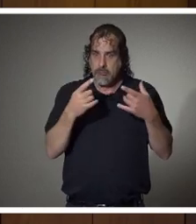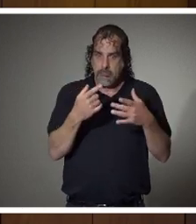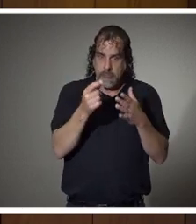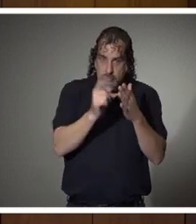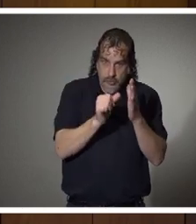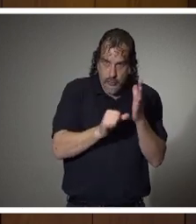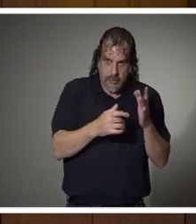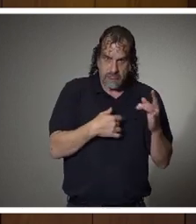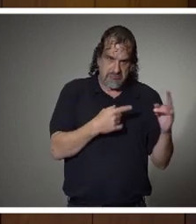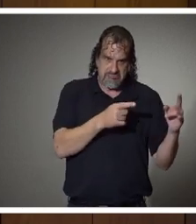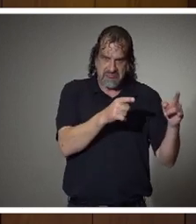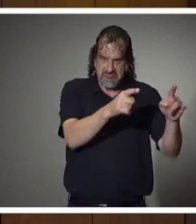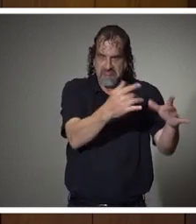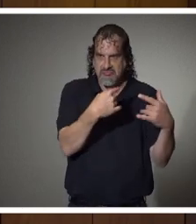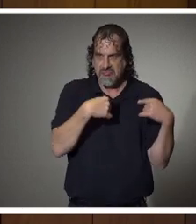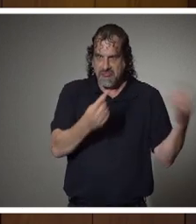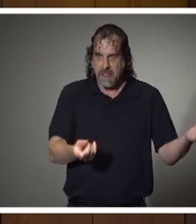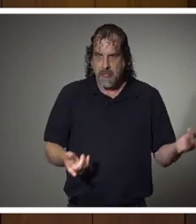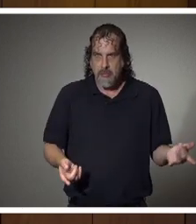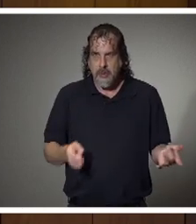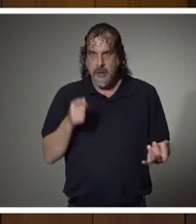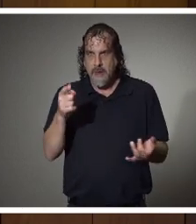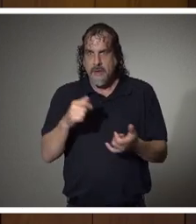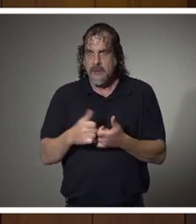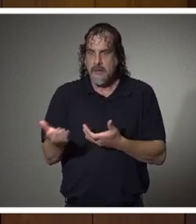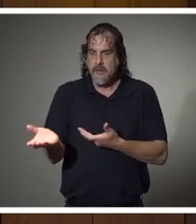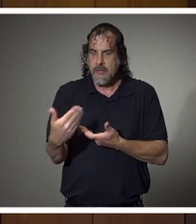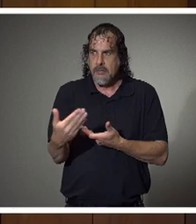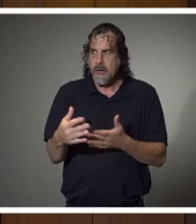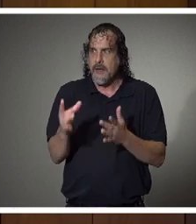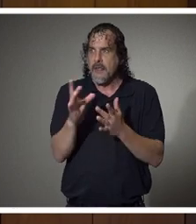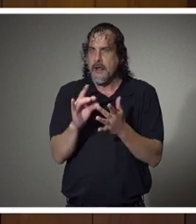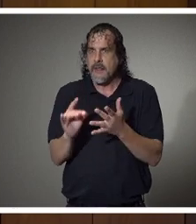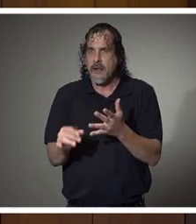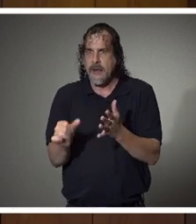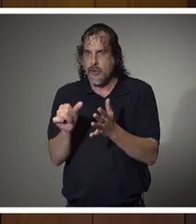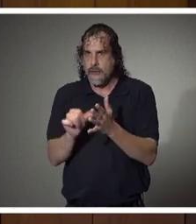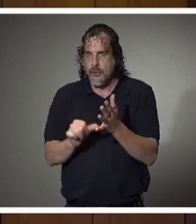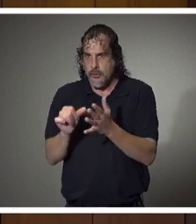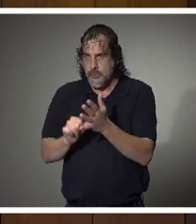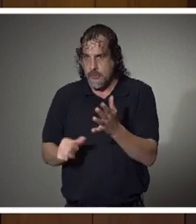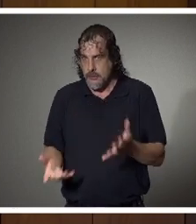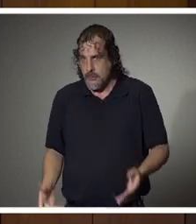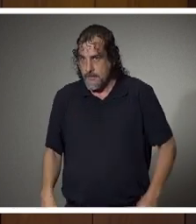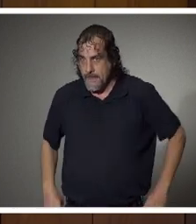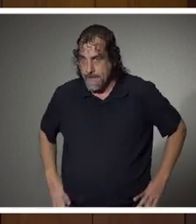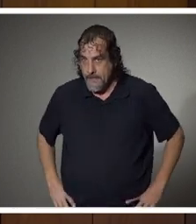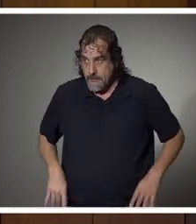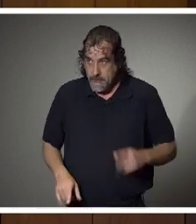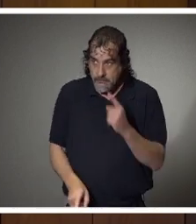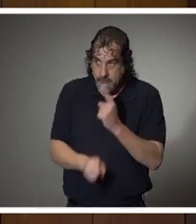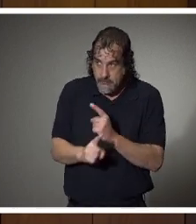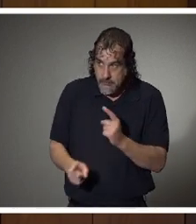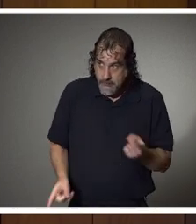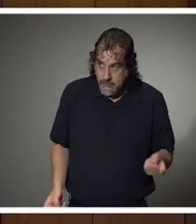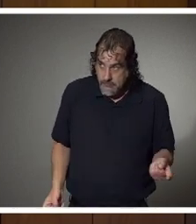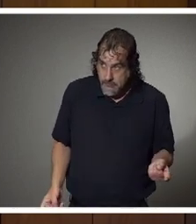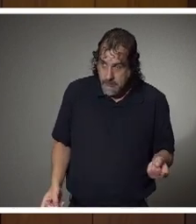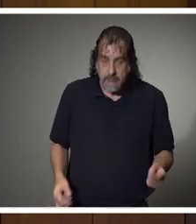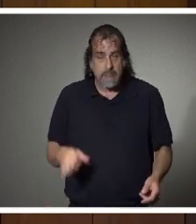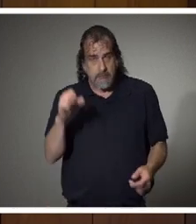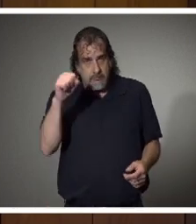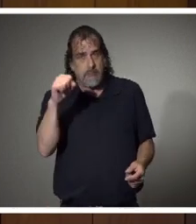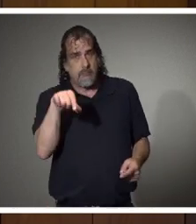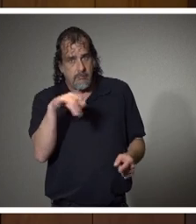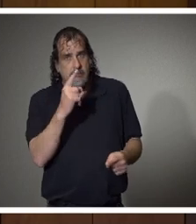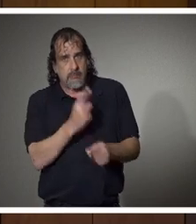this is kind of bringing in the elective procedures. Is that the way I understand it? That's correct.